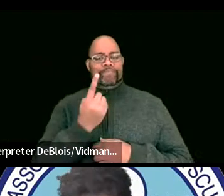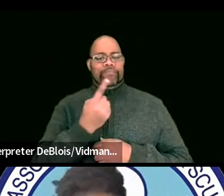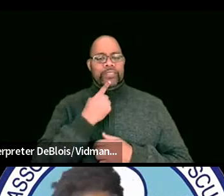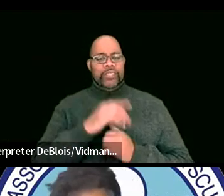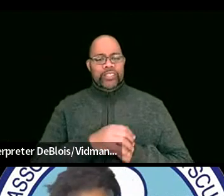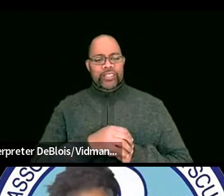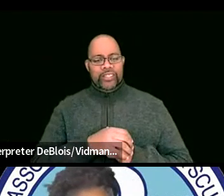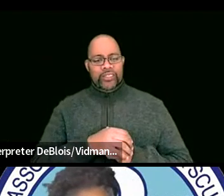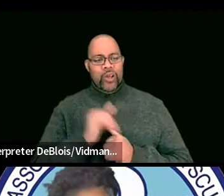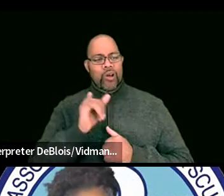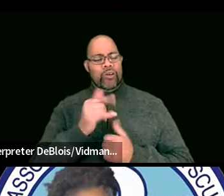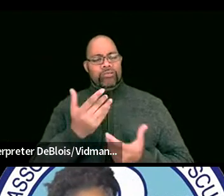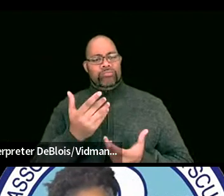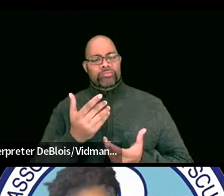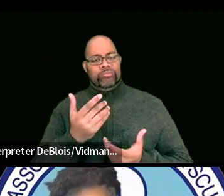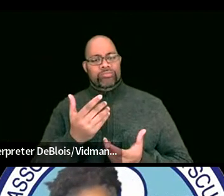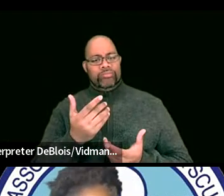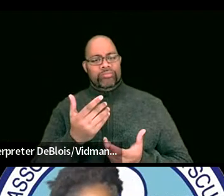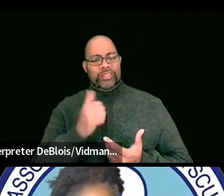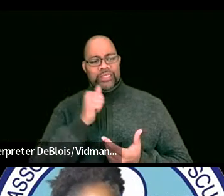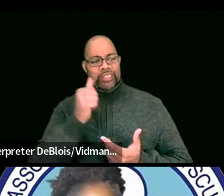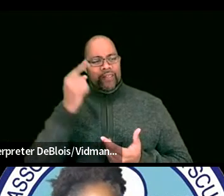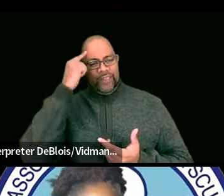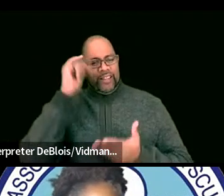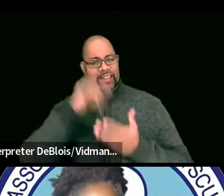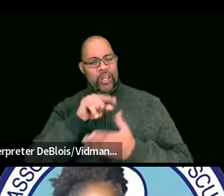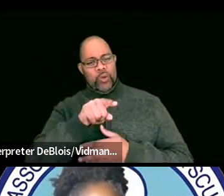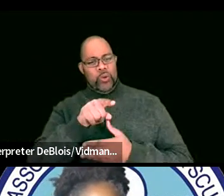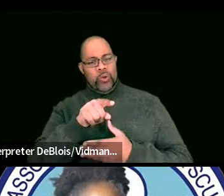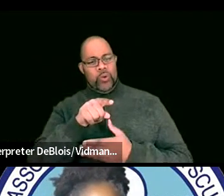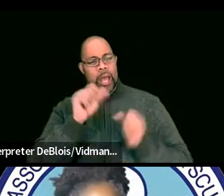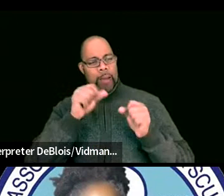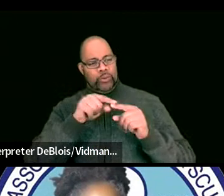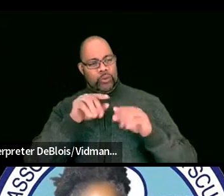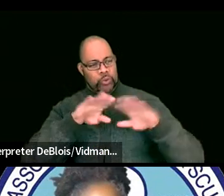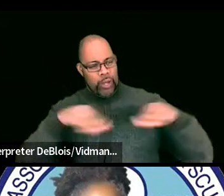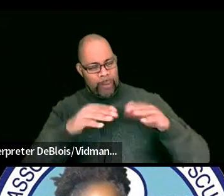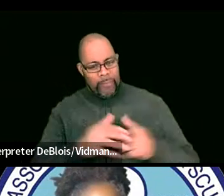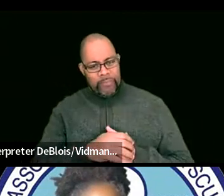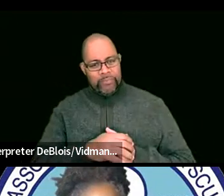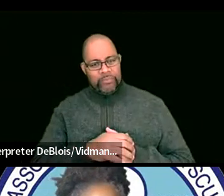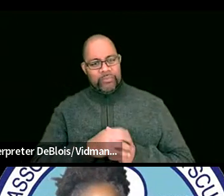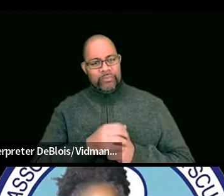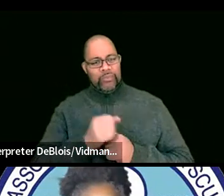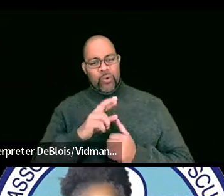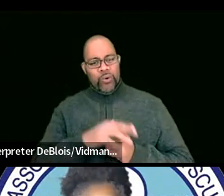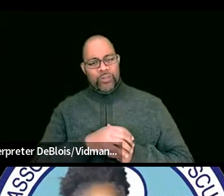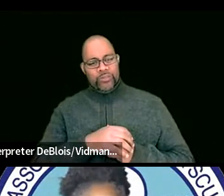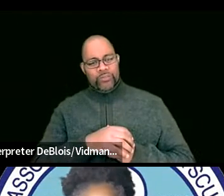like, oh, I didn't think that you'd be able to swim. Or